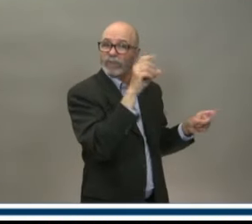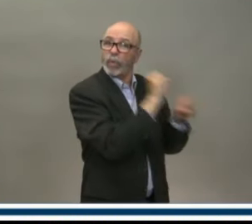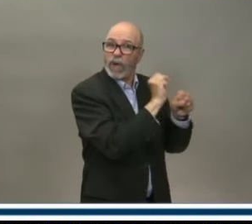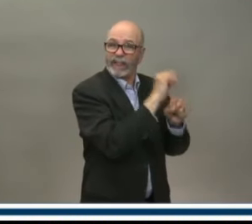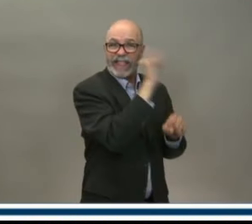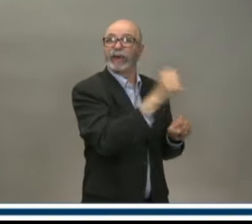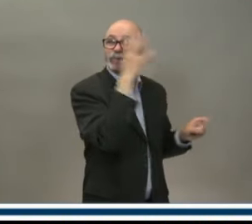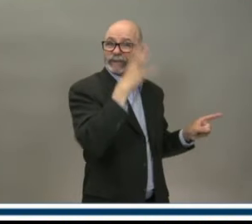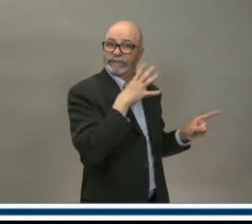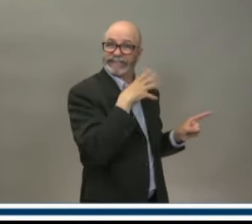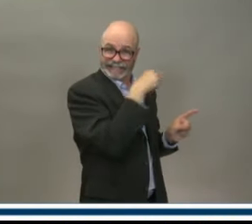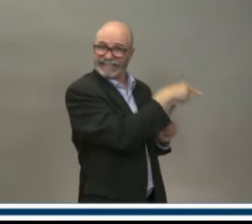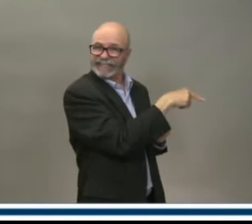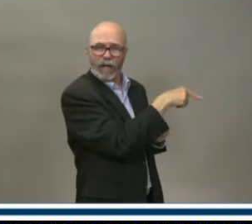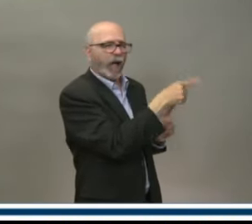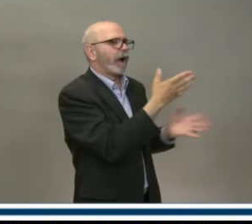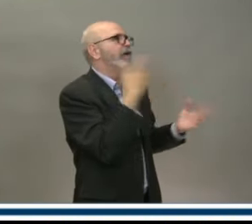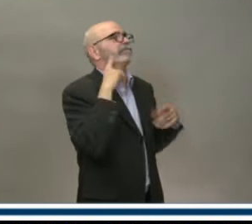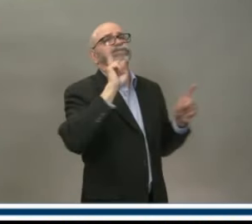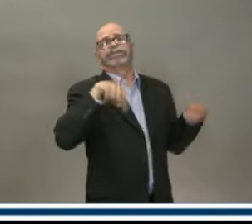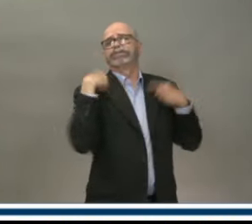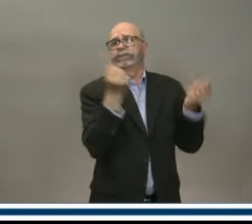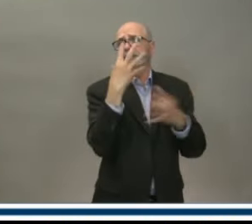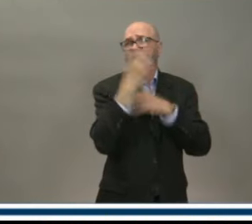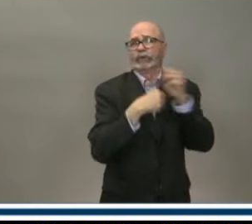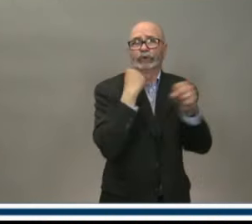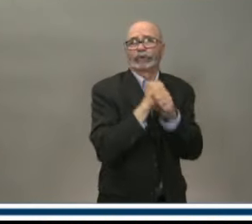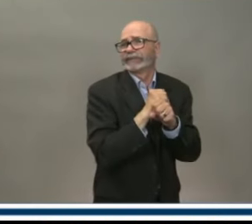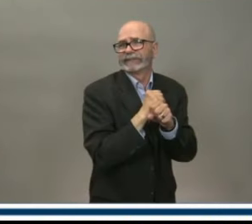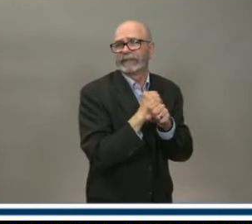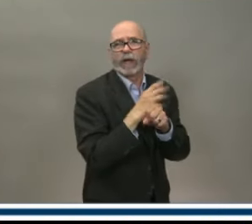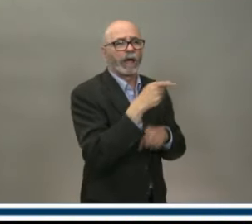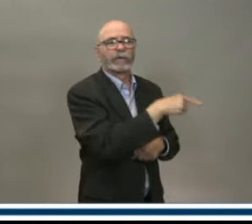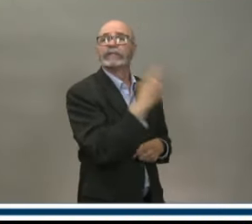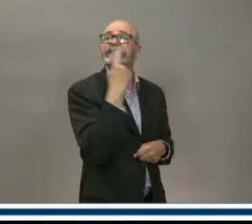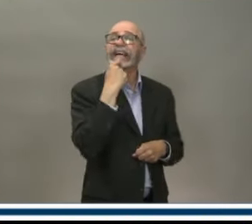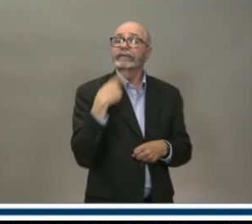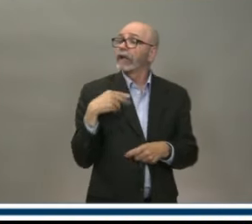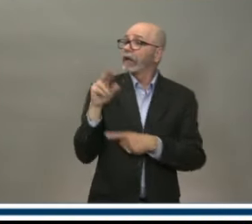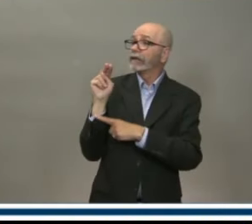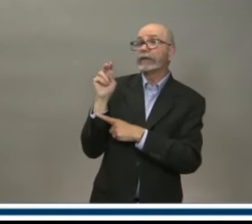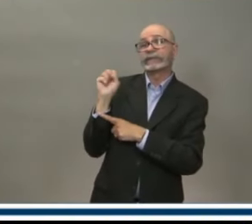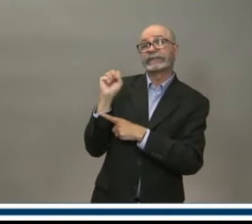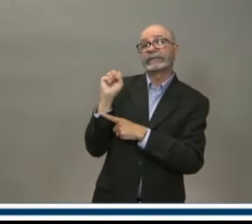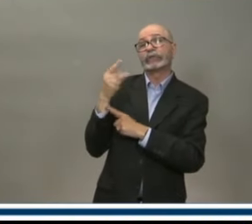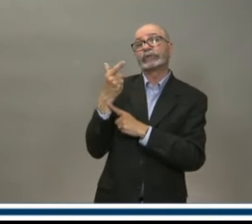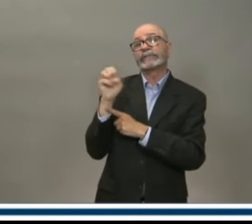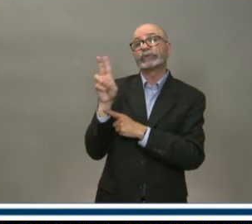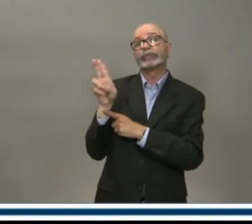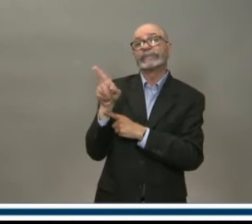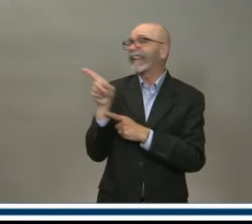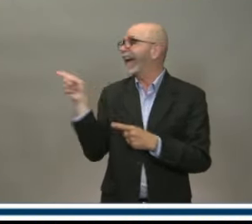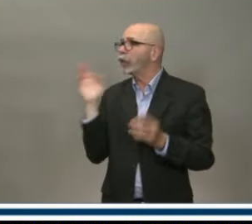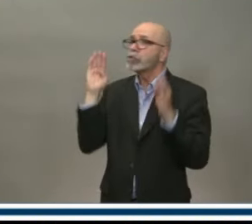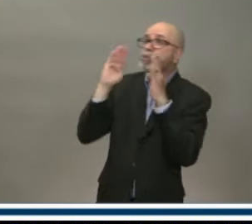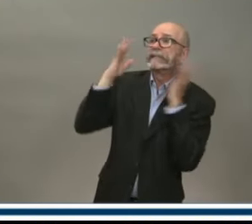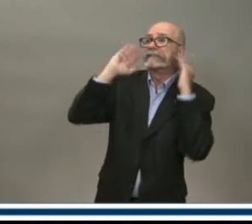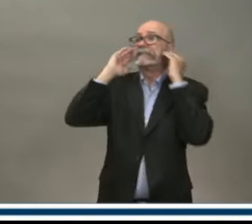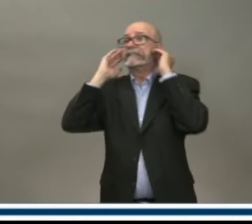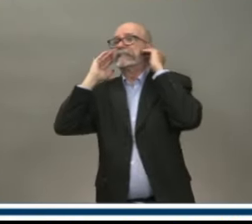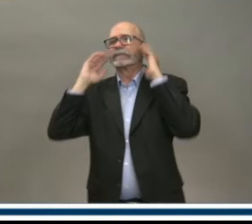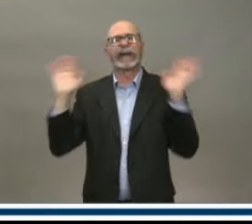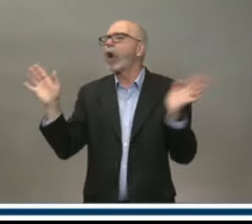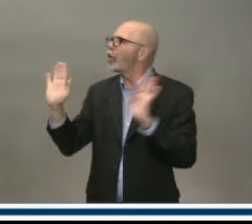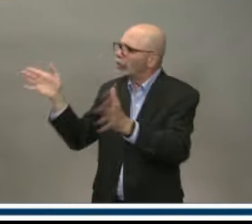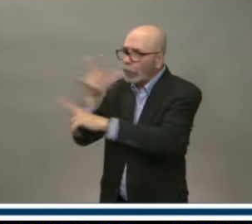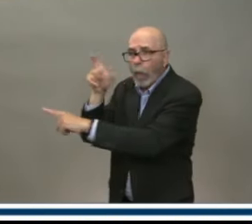She said there is no validity to the concerns that the NSGU is raising around infection control. I really question and I'm